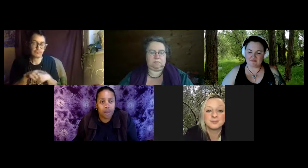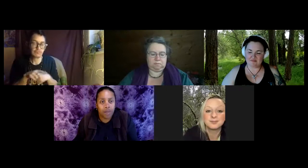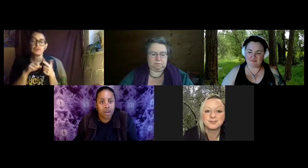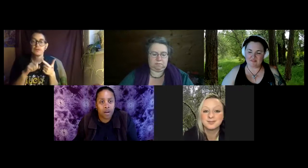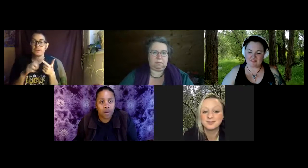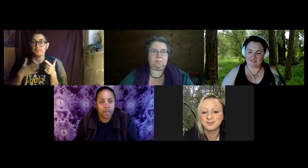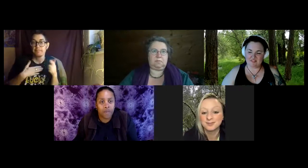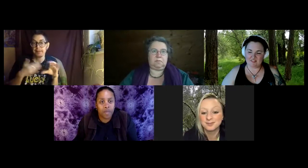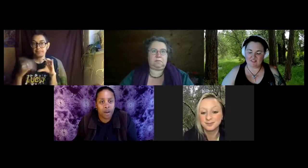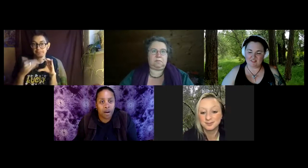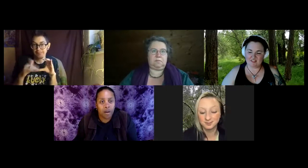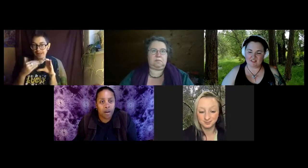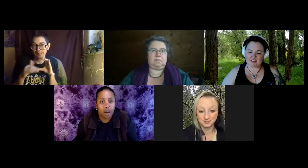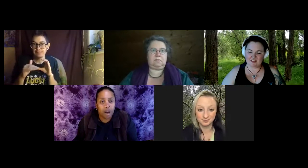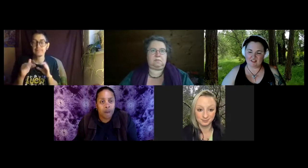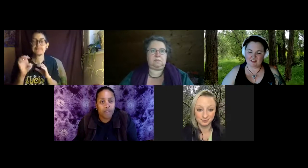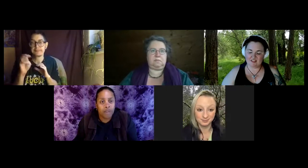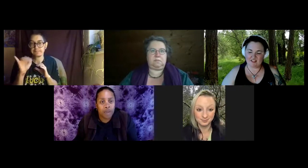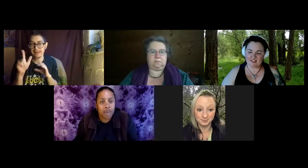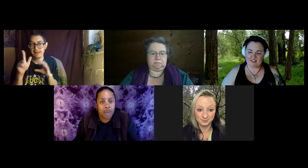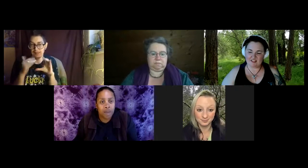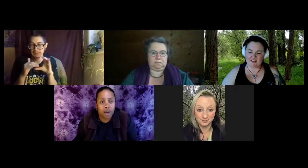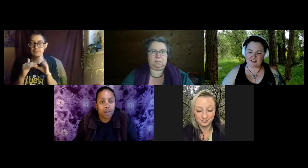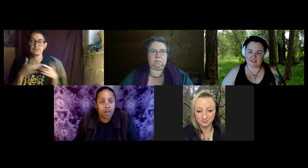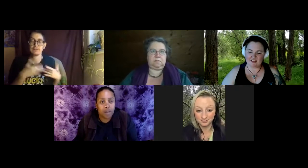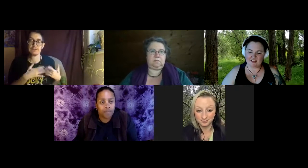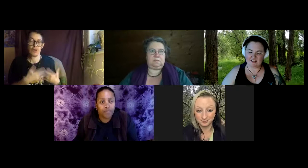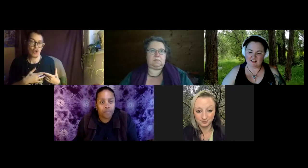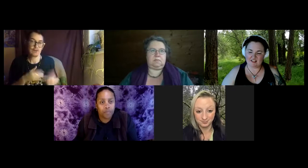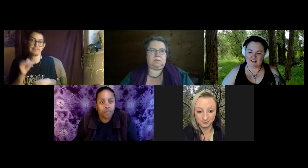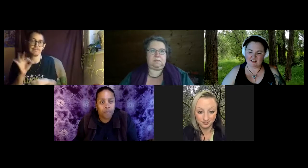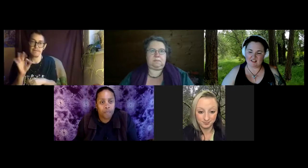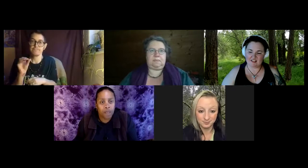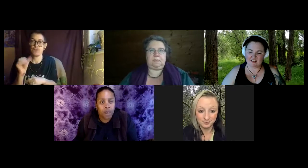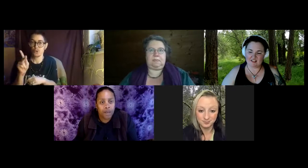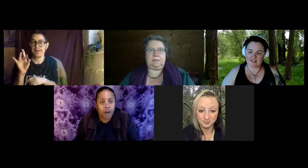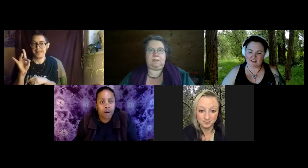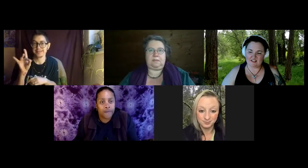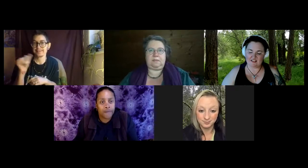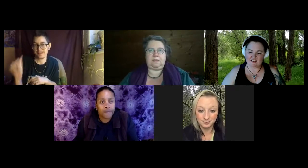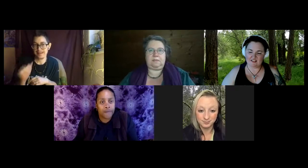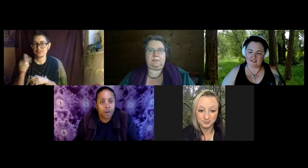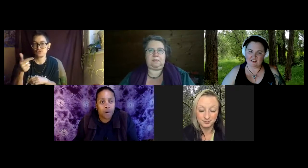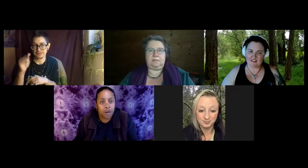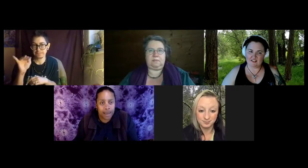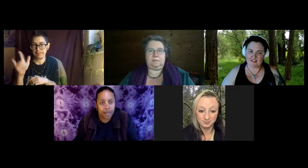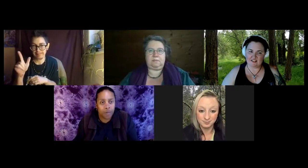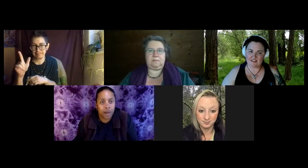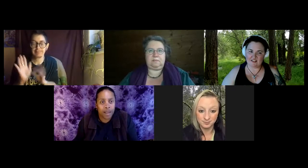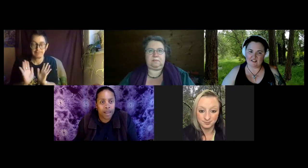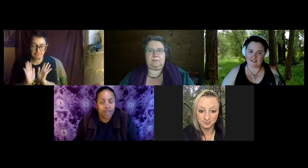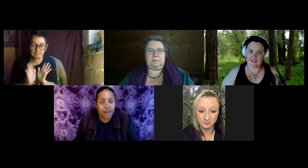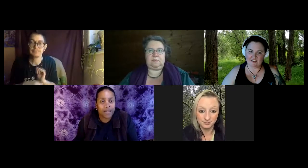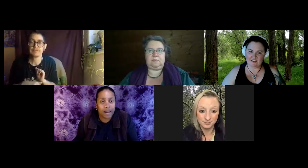heartofoak8.com, you can get a hold of me there. So my email is heartofoak8 as well